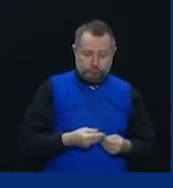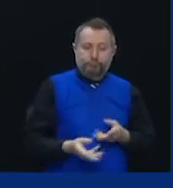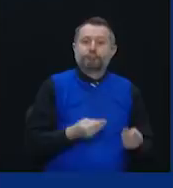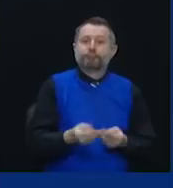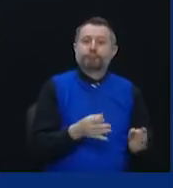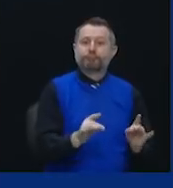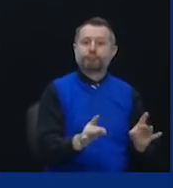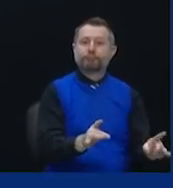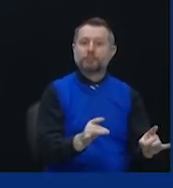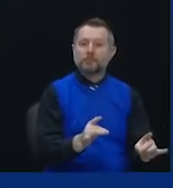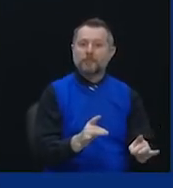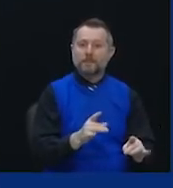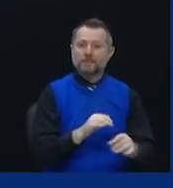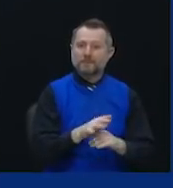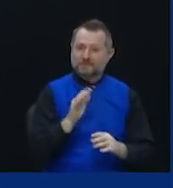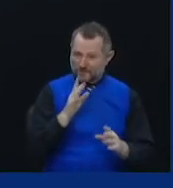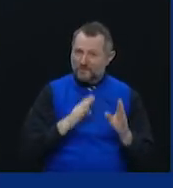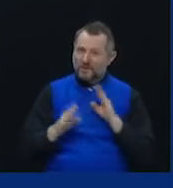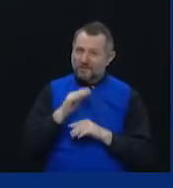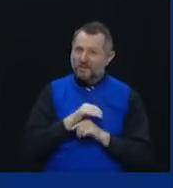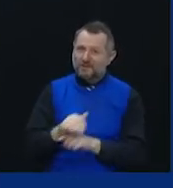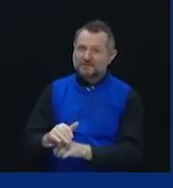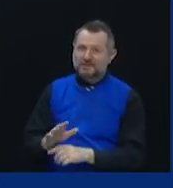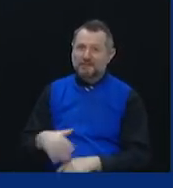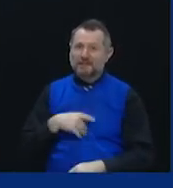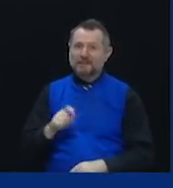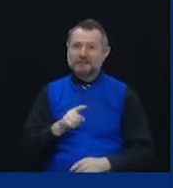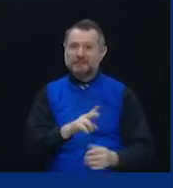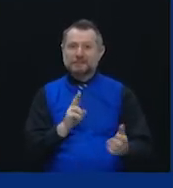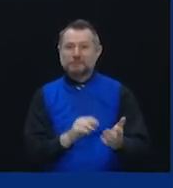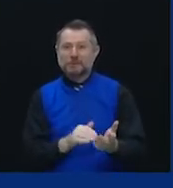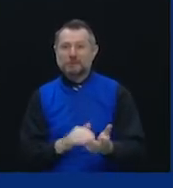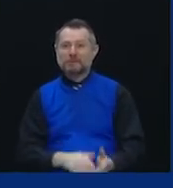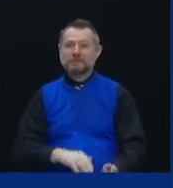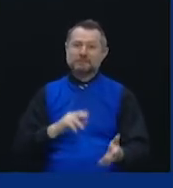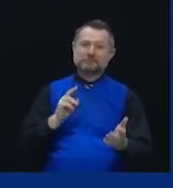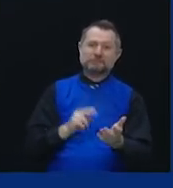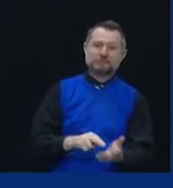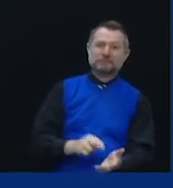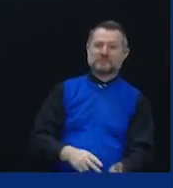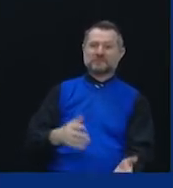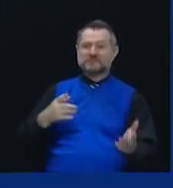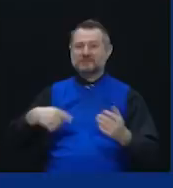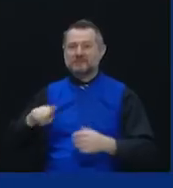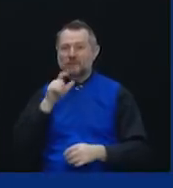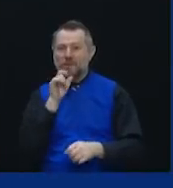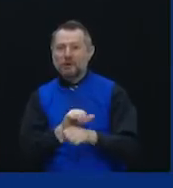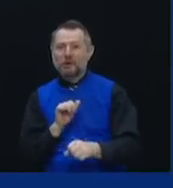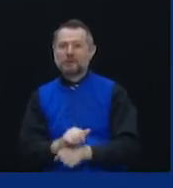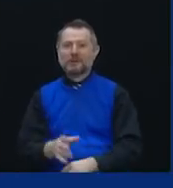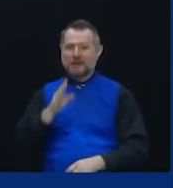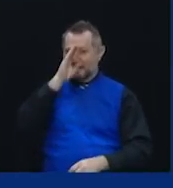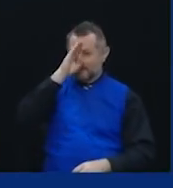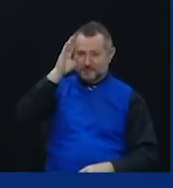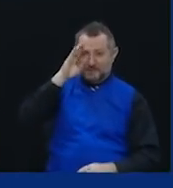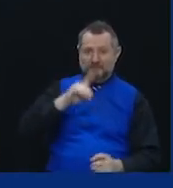night. We need you, nurse and doctor and person who worked in the hospital, to come to work even though we may not have